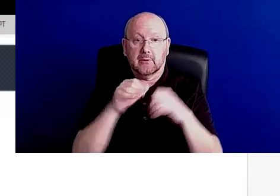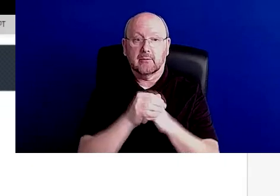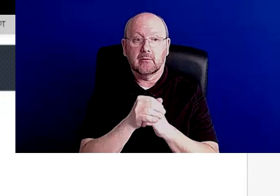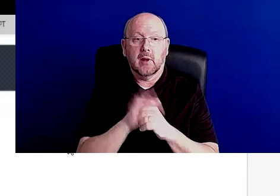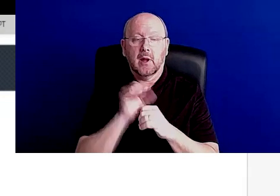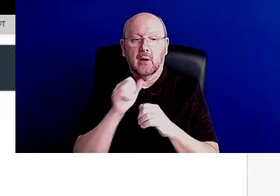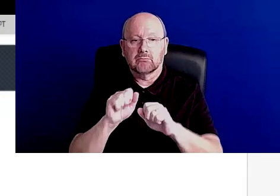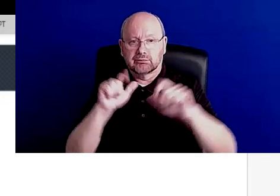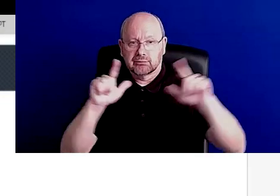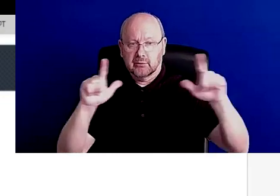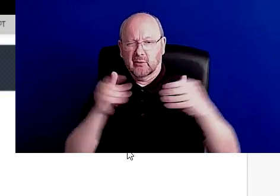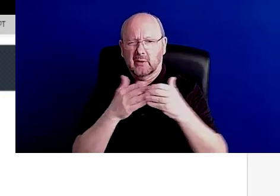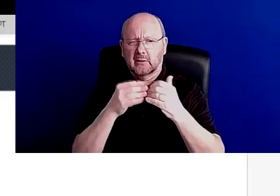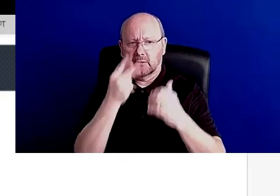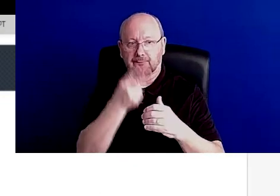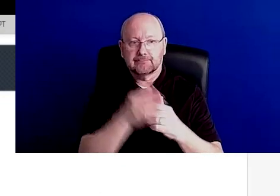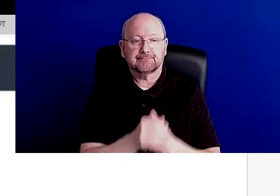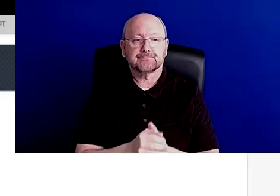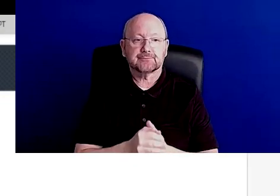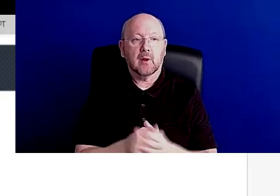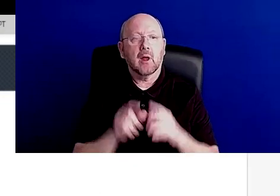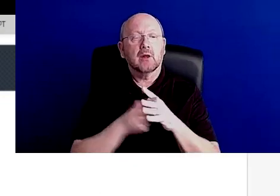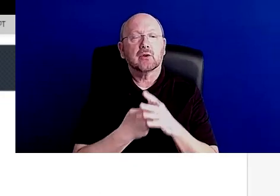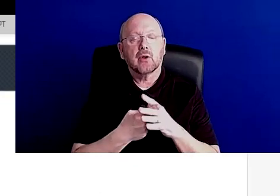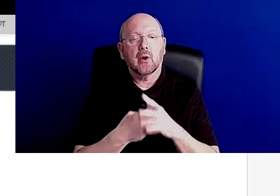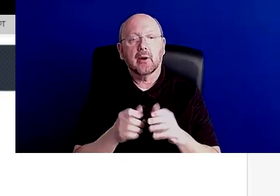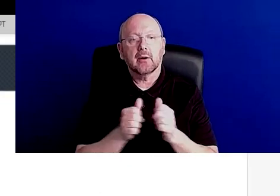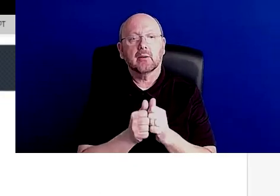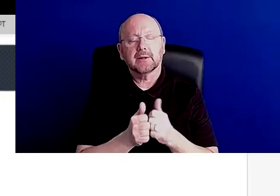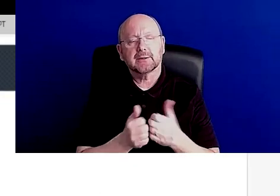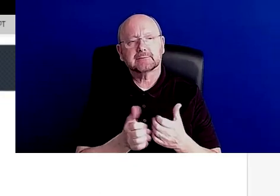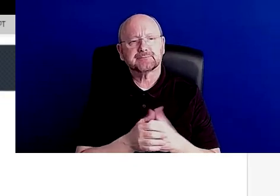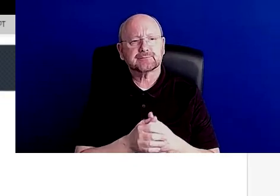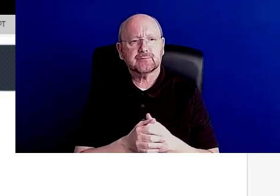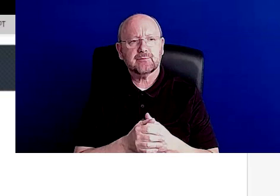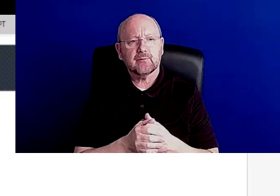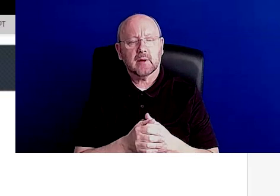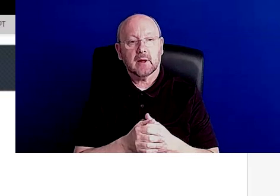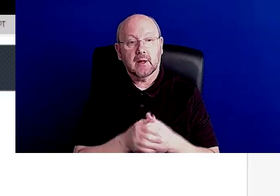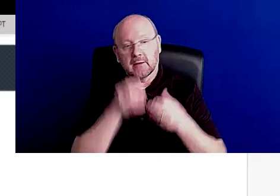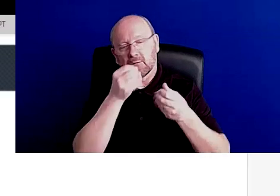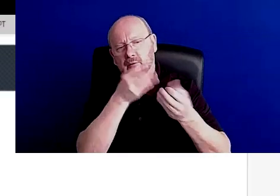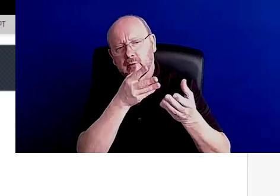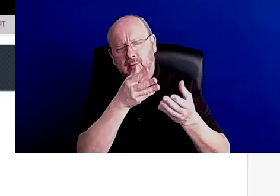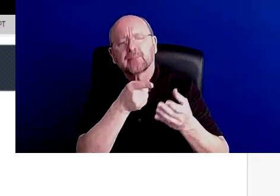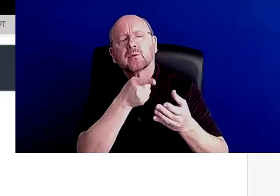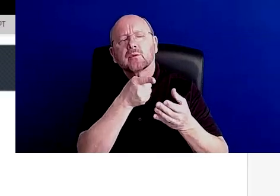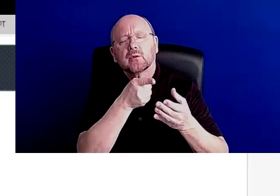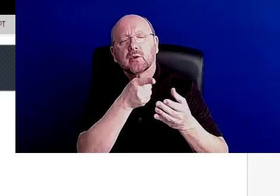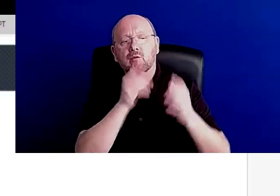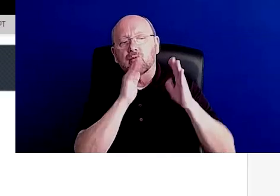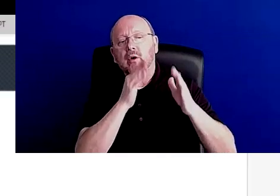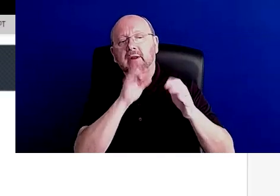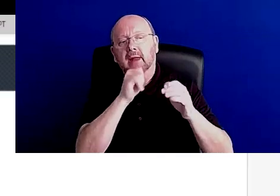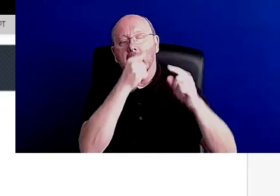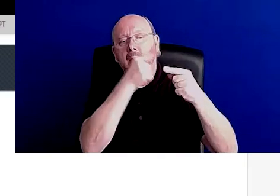bit bigger. And so I started off the prompt, like I mentioned earlier, telling it exactly where to focus. And so